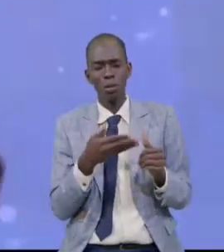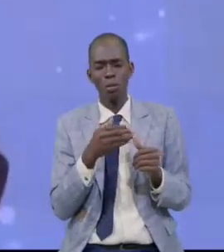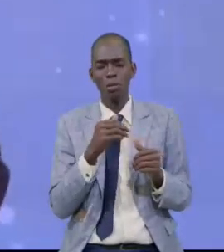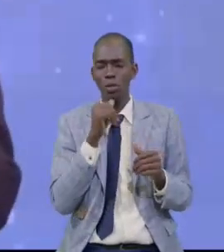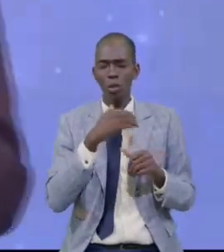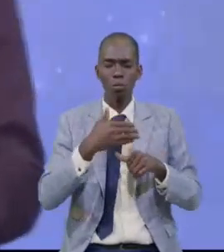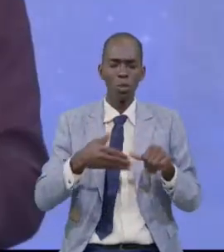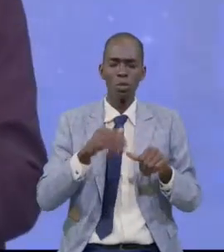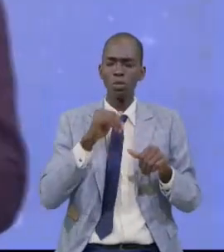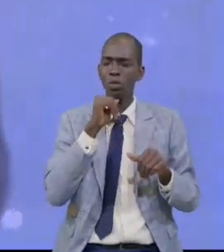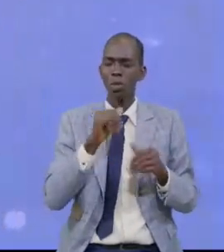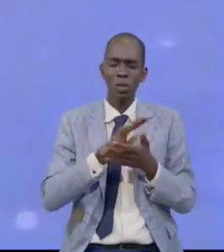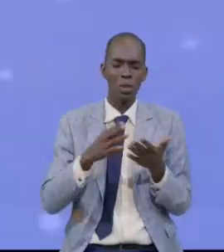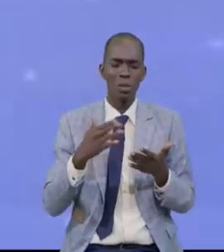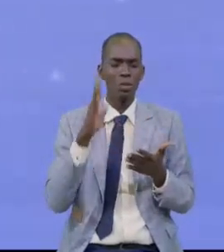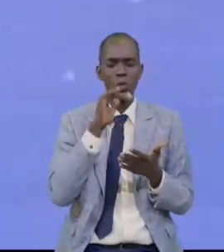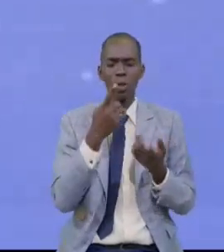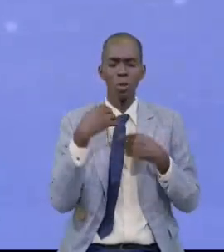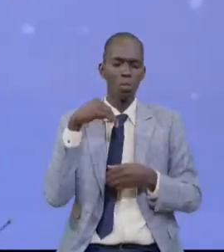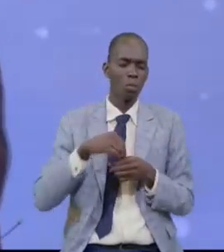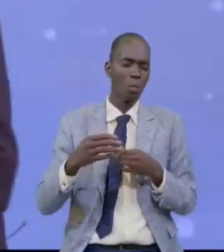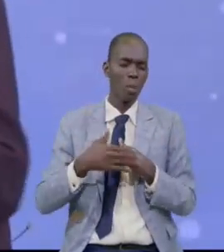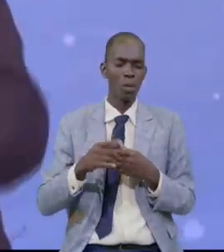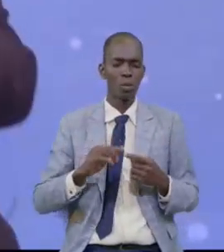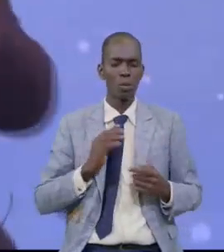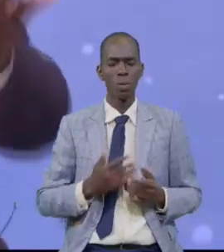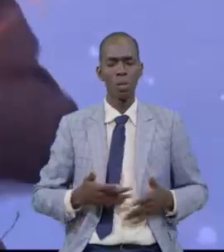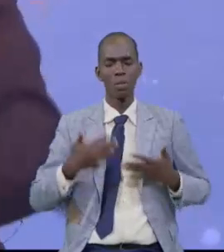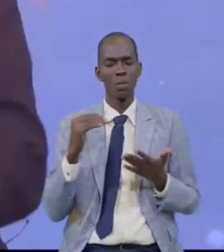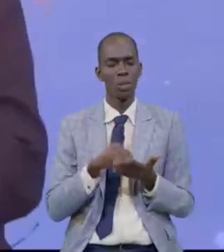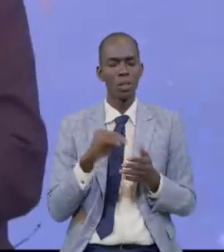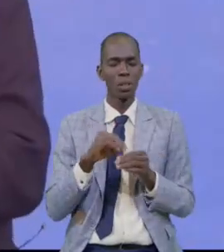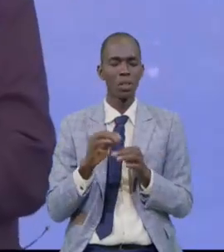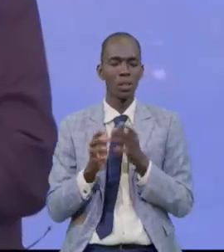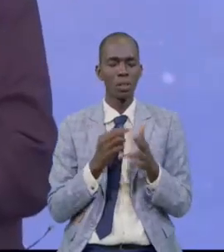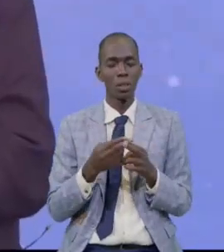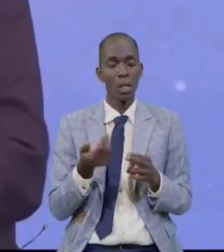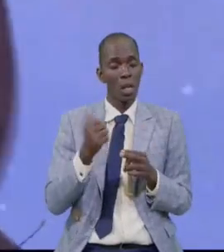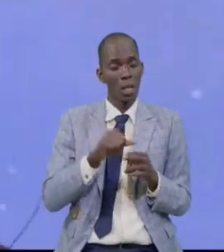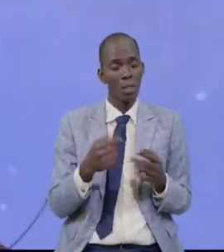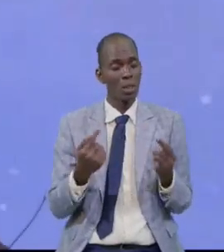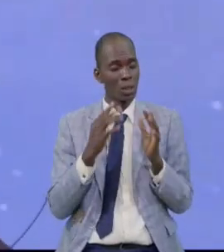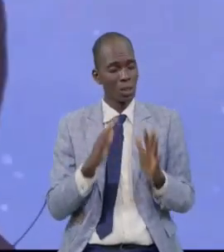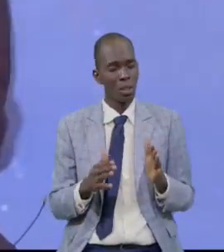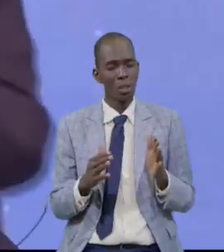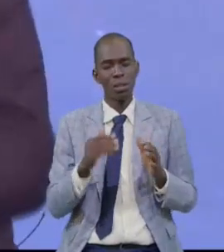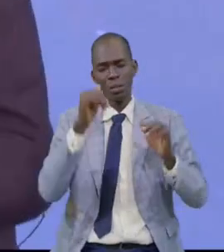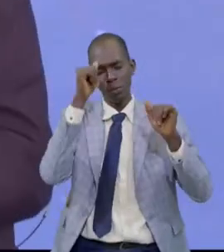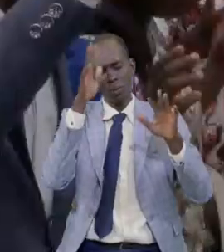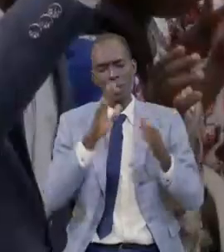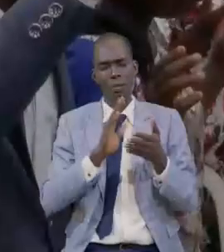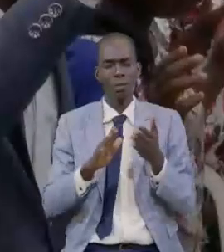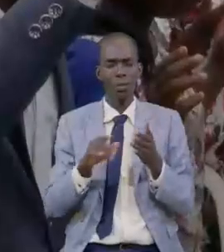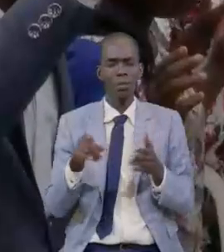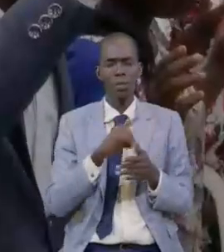here, sinner, save them, seek, heal them, bound, deliver